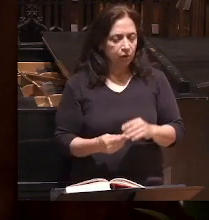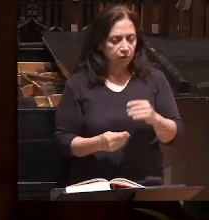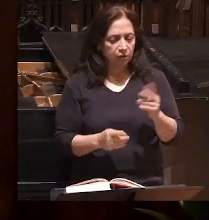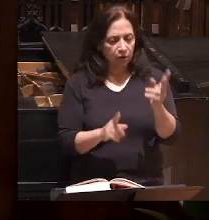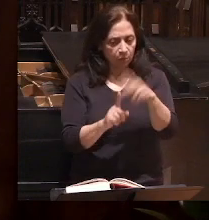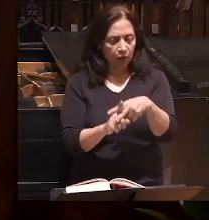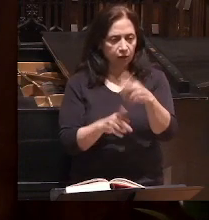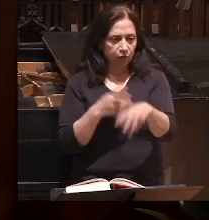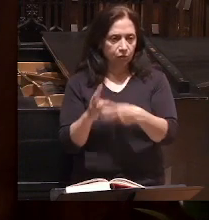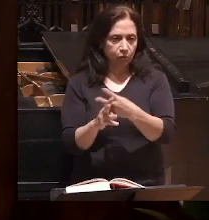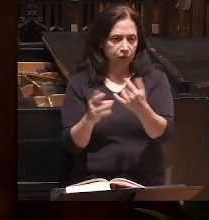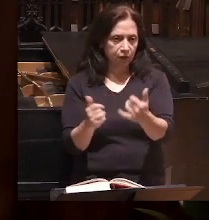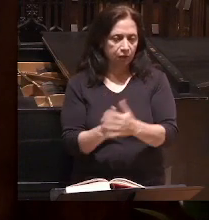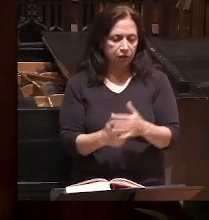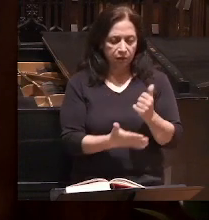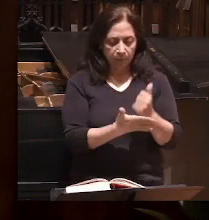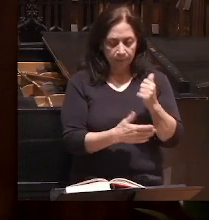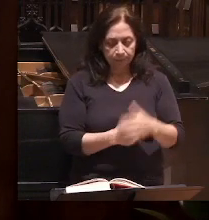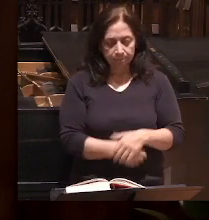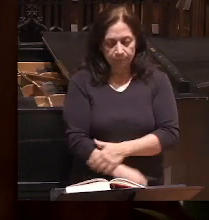today. Amen.